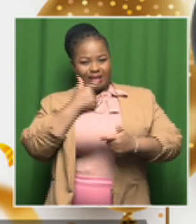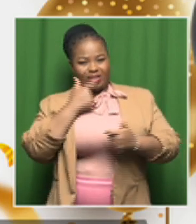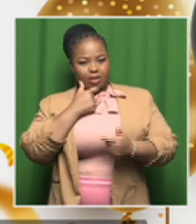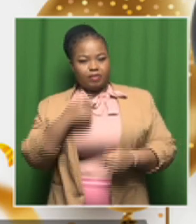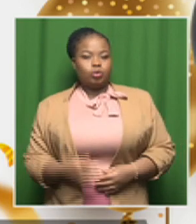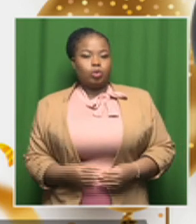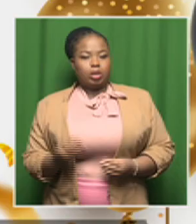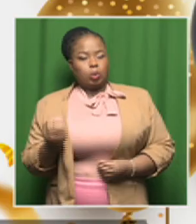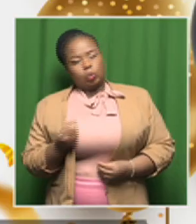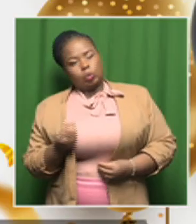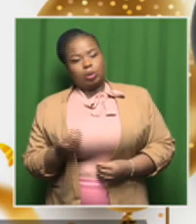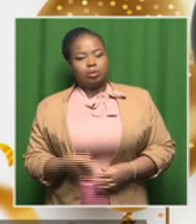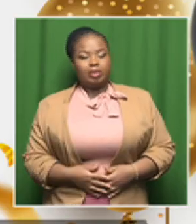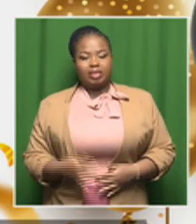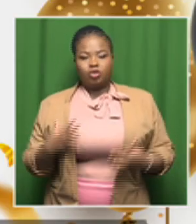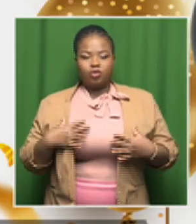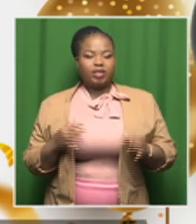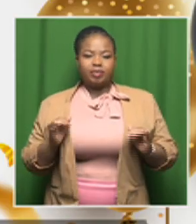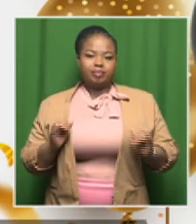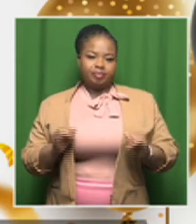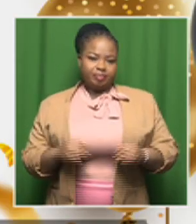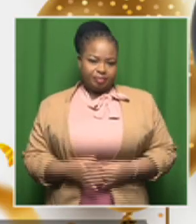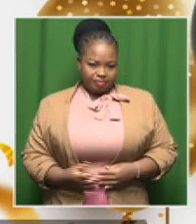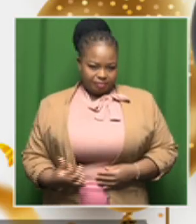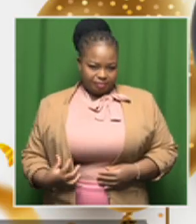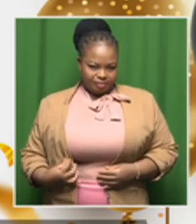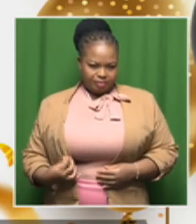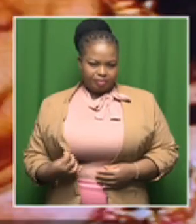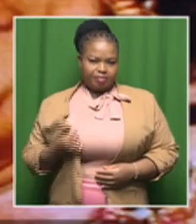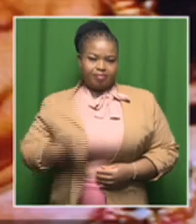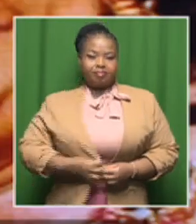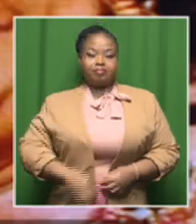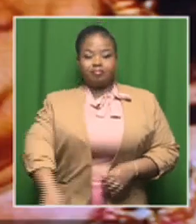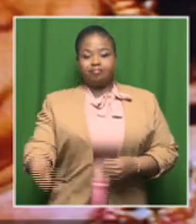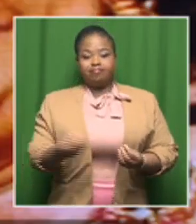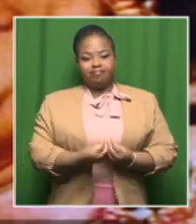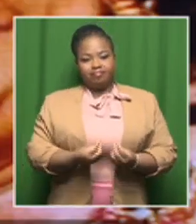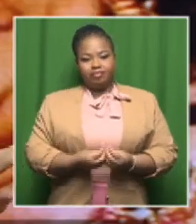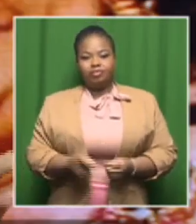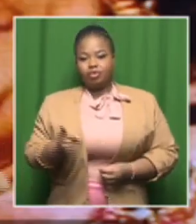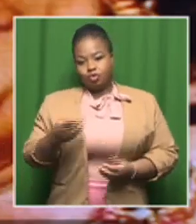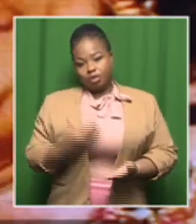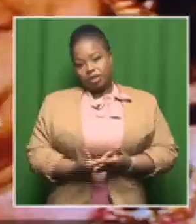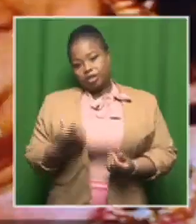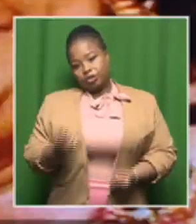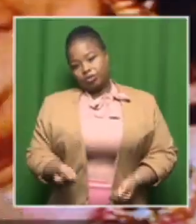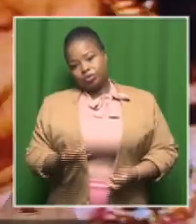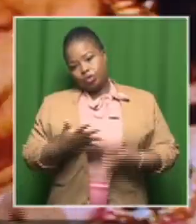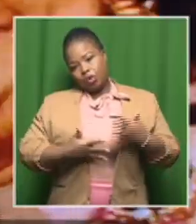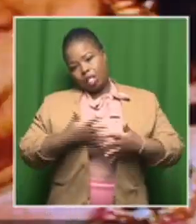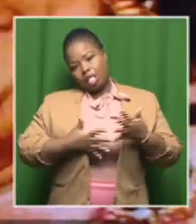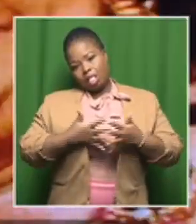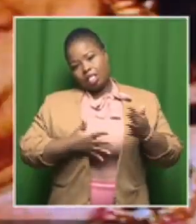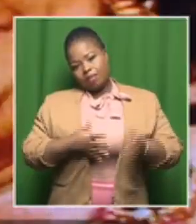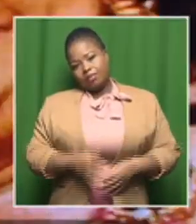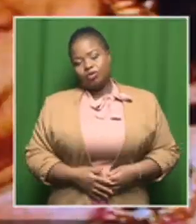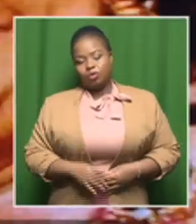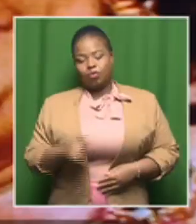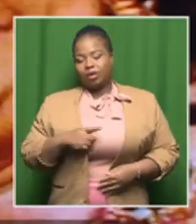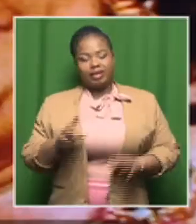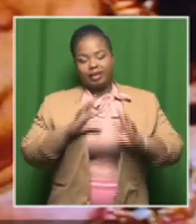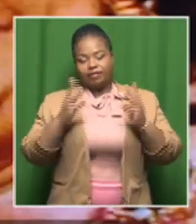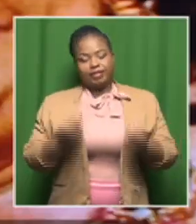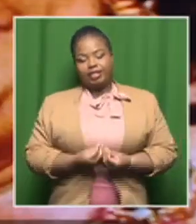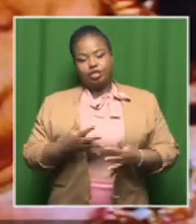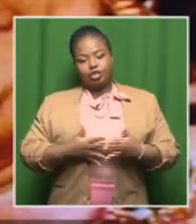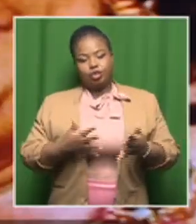and pains, they don't feel so bad. I mean, this is something, you know, only you could do that as a satirist. You find the humor in everything,